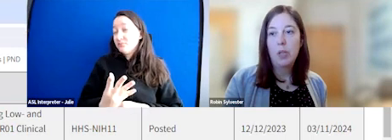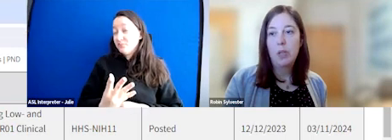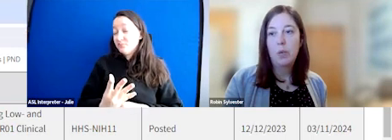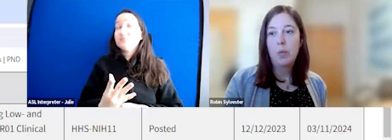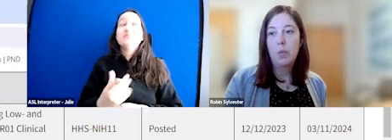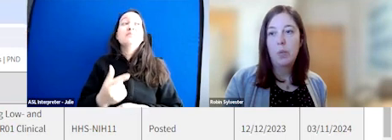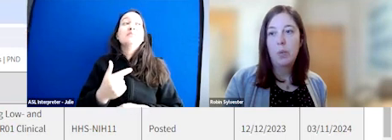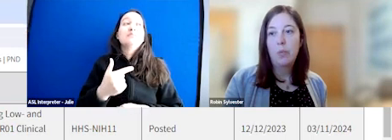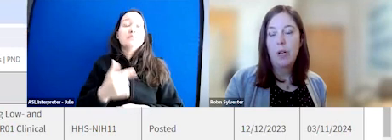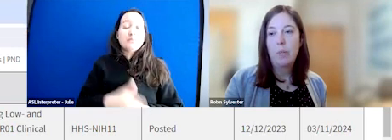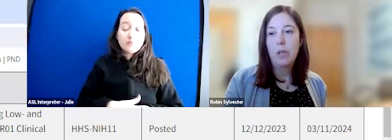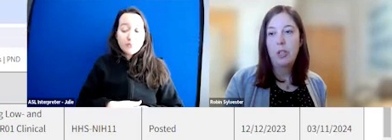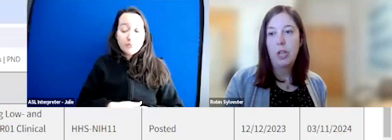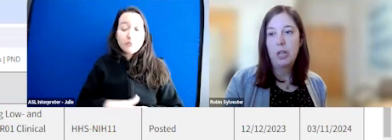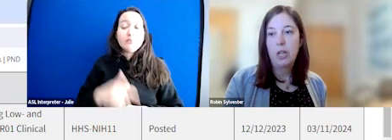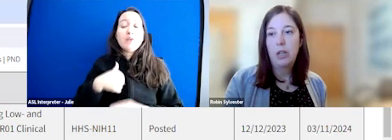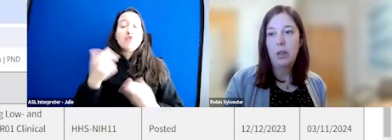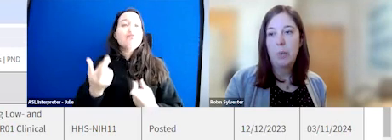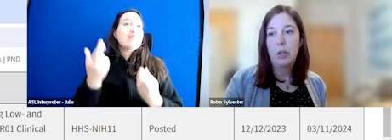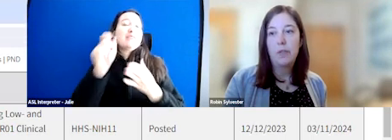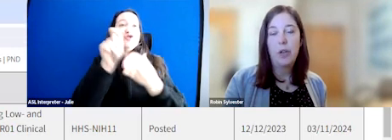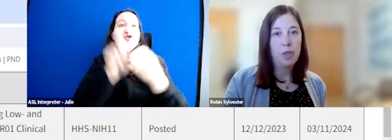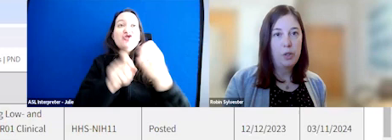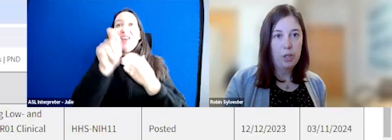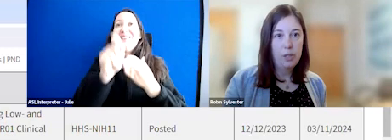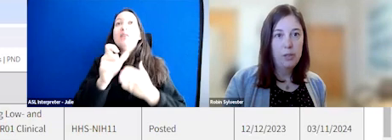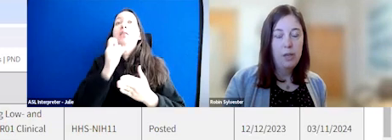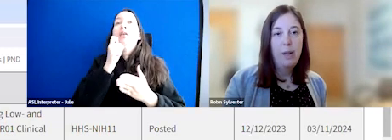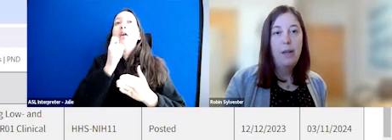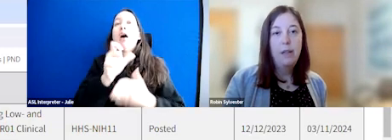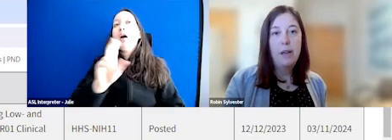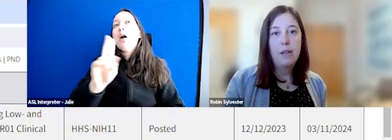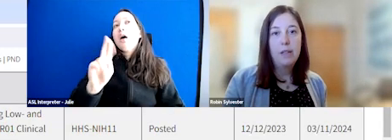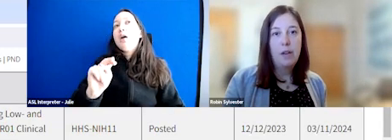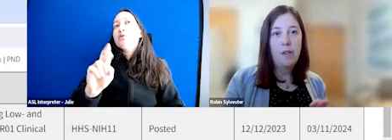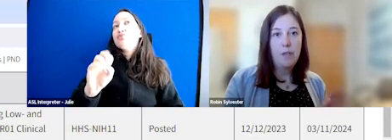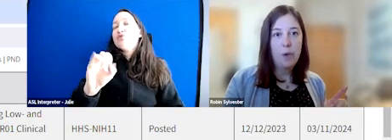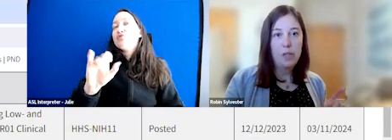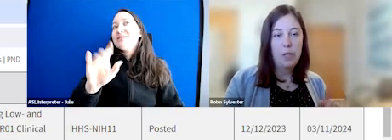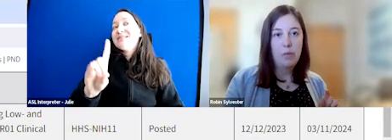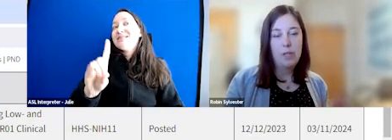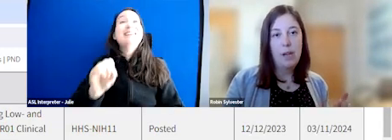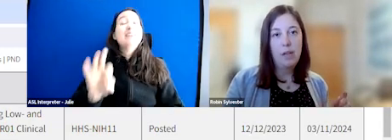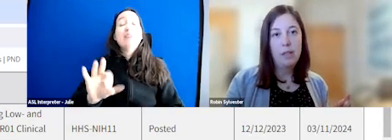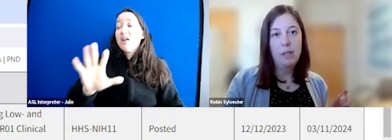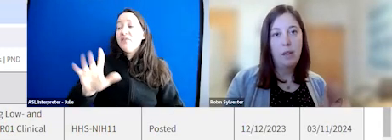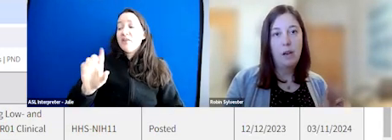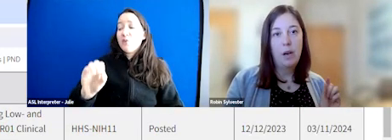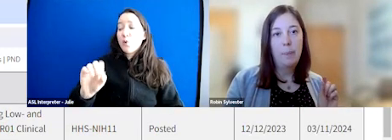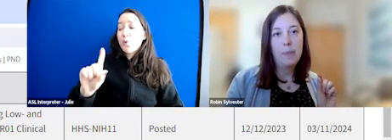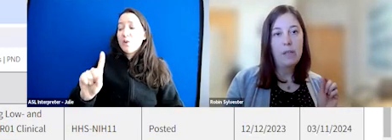would also recommend checking the box for unrestricted in case that 501c3